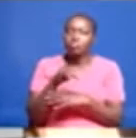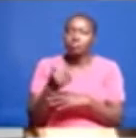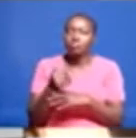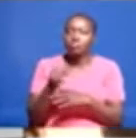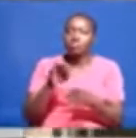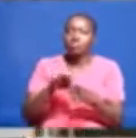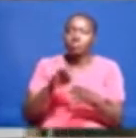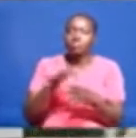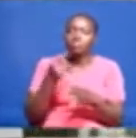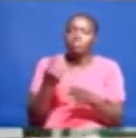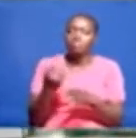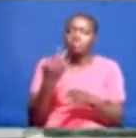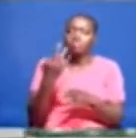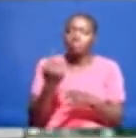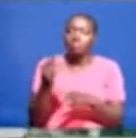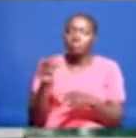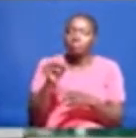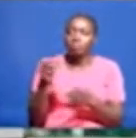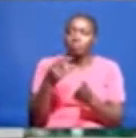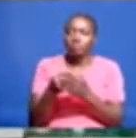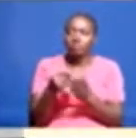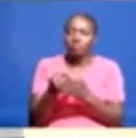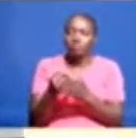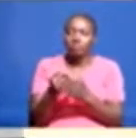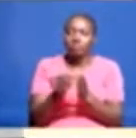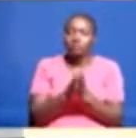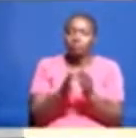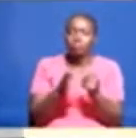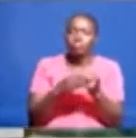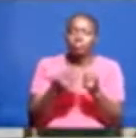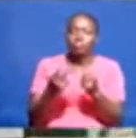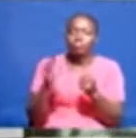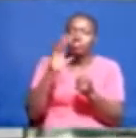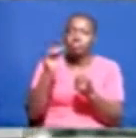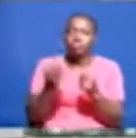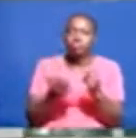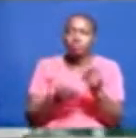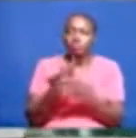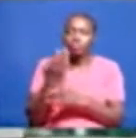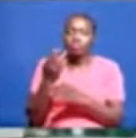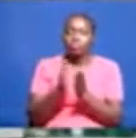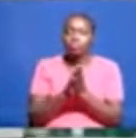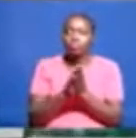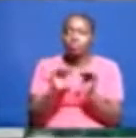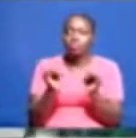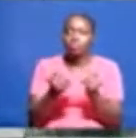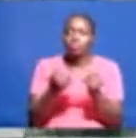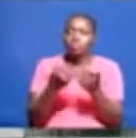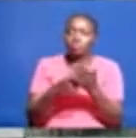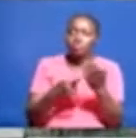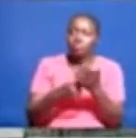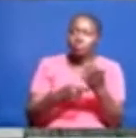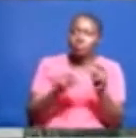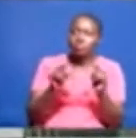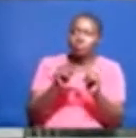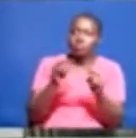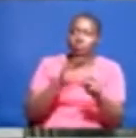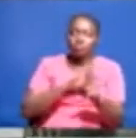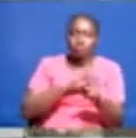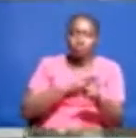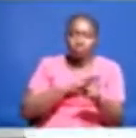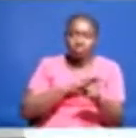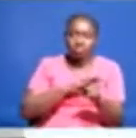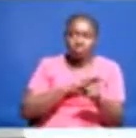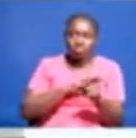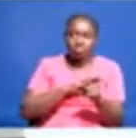131 million Kenya shillings, a 92% rise. New revenue streams are projected to sustain the group's profit trajectory